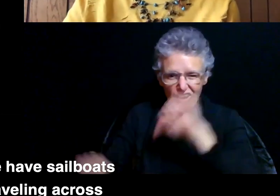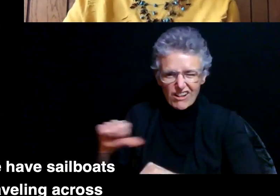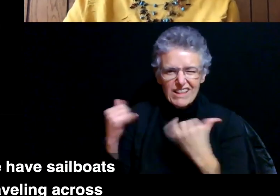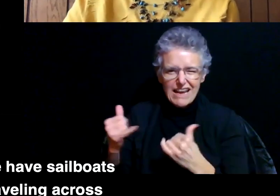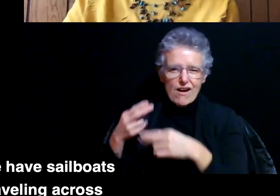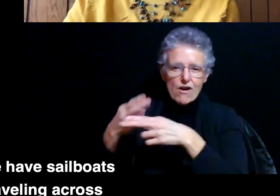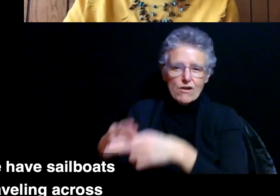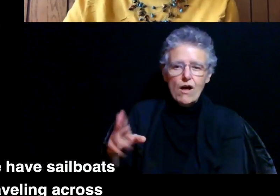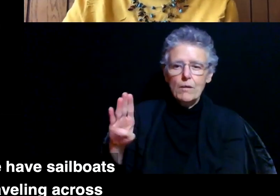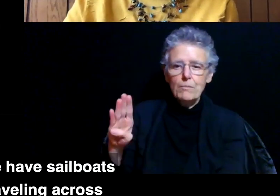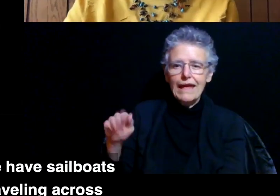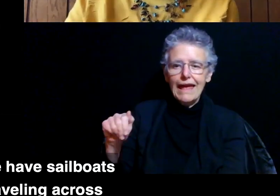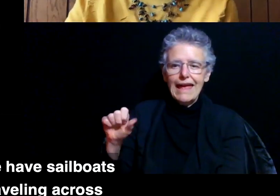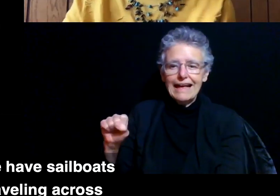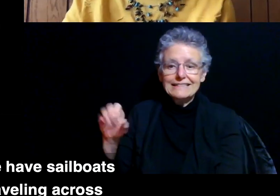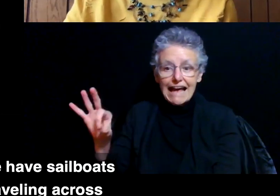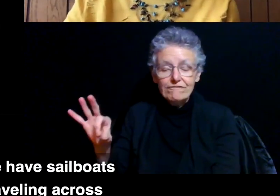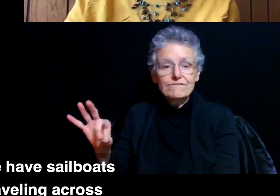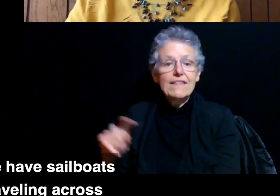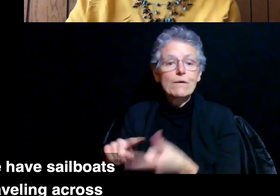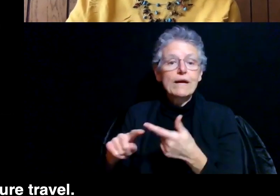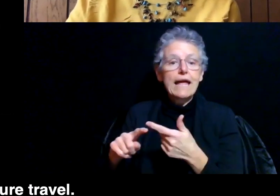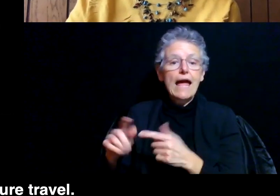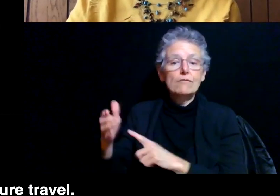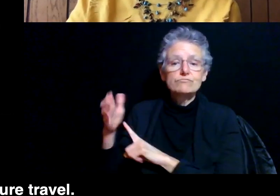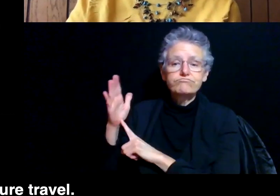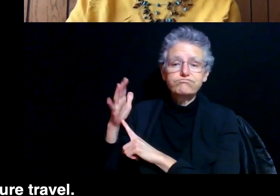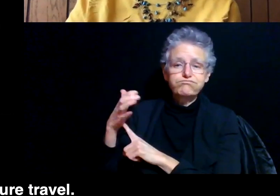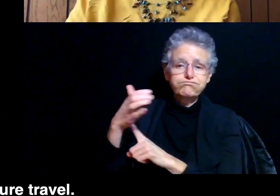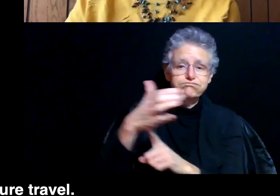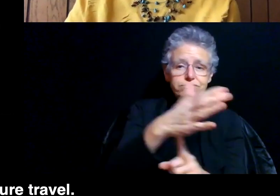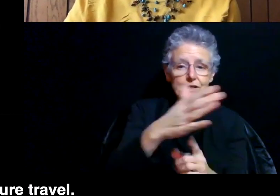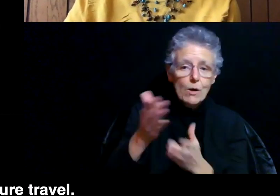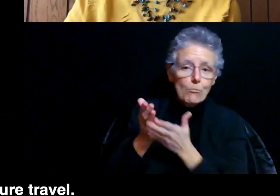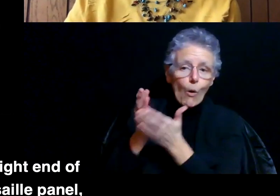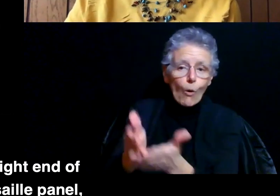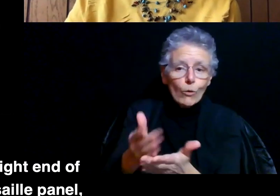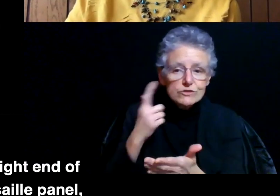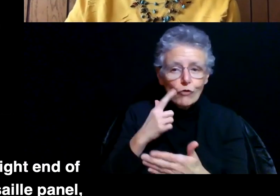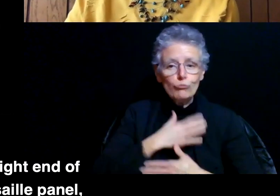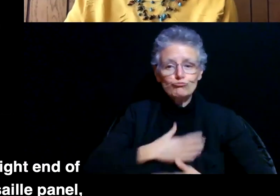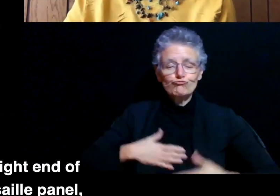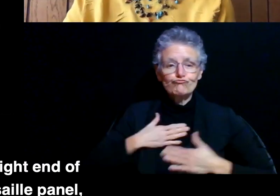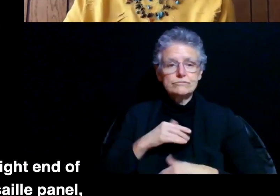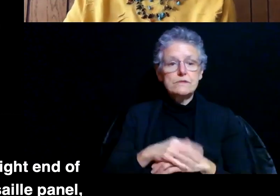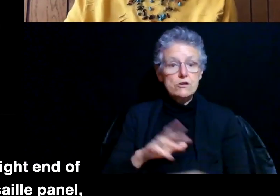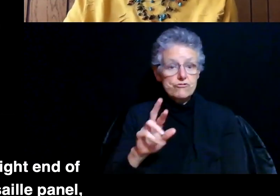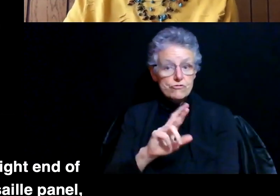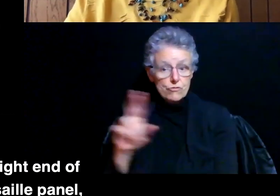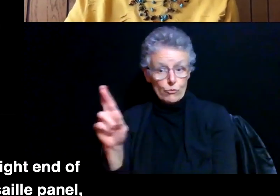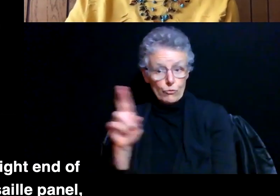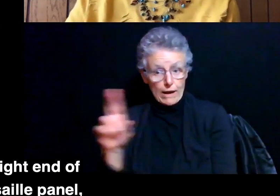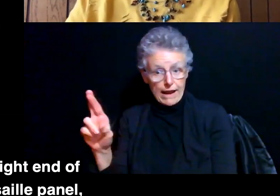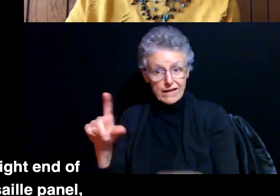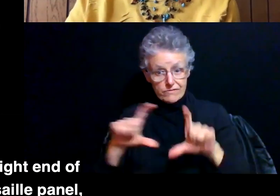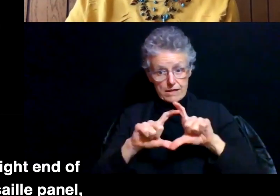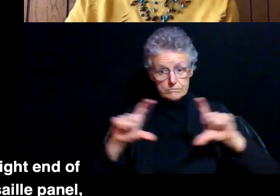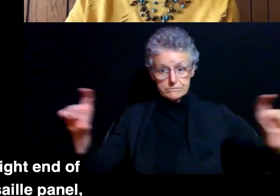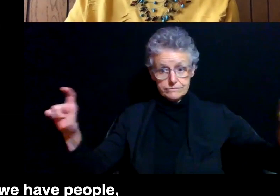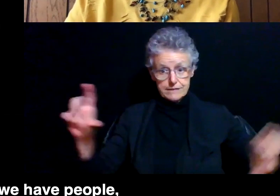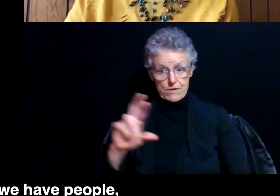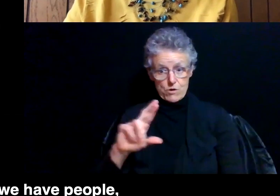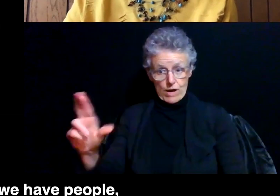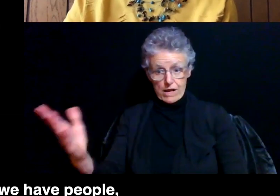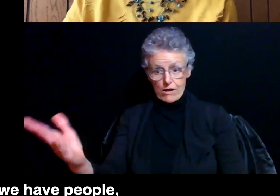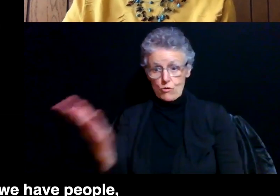then we have, sailboats that are traveling across for leisure New slide travel. shows a close-up of the same panel. To the right end of that grisaille panel,